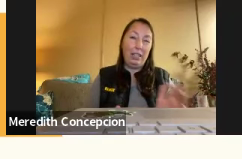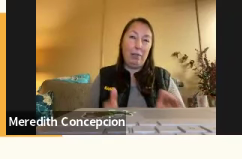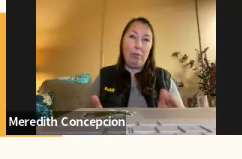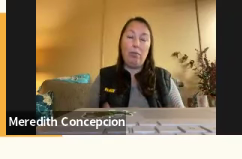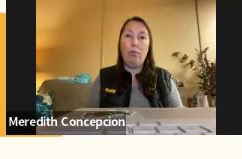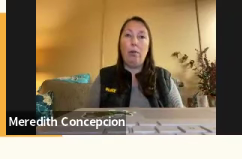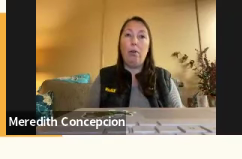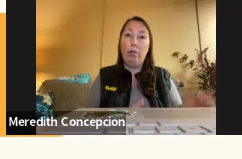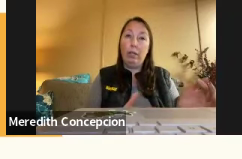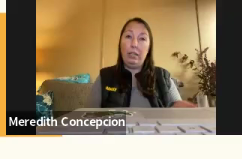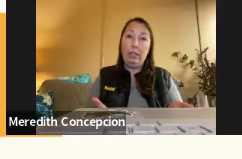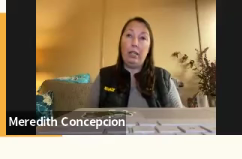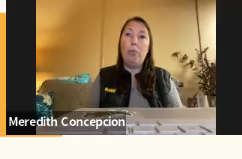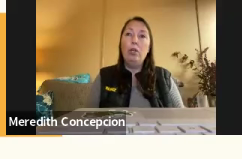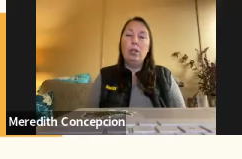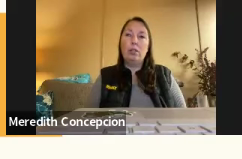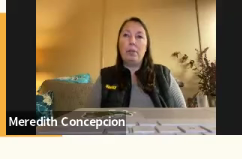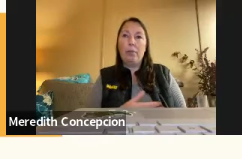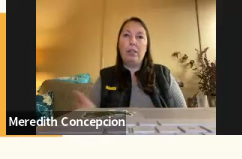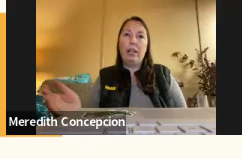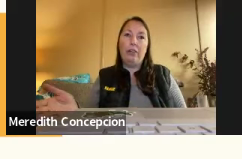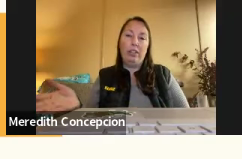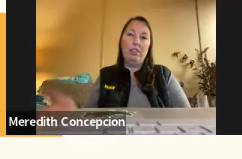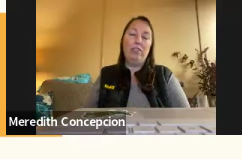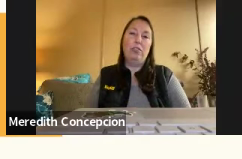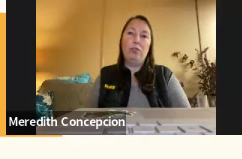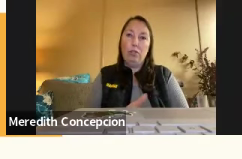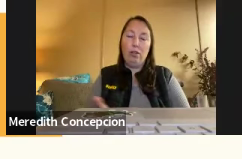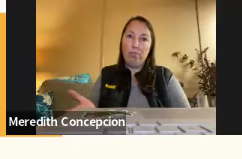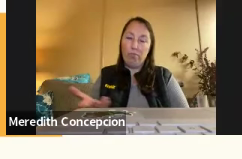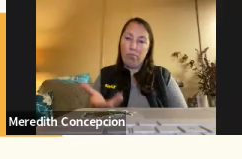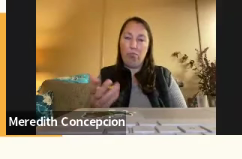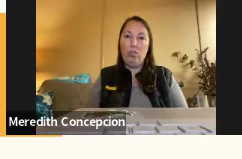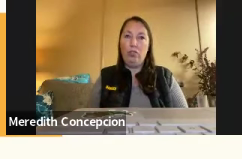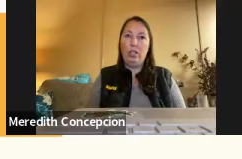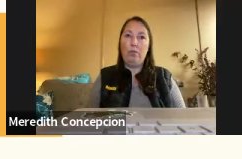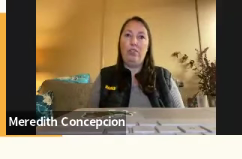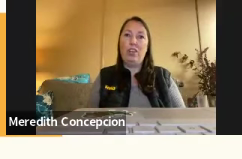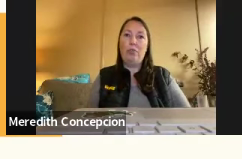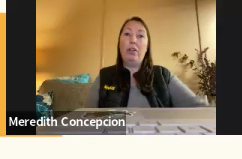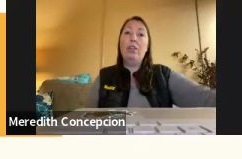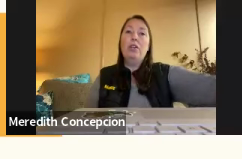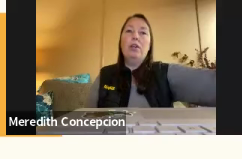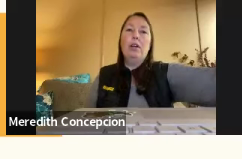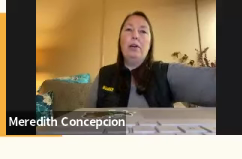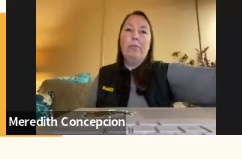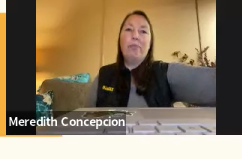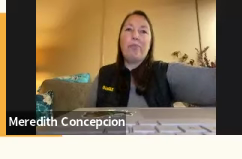And then I kind of came in late in the game to pick up the latter end until this